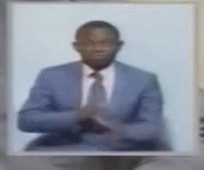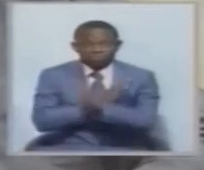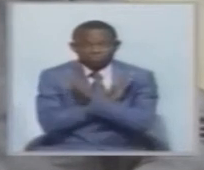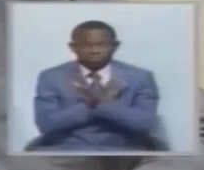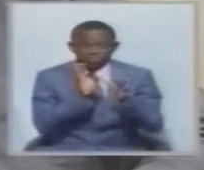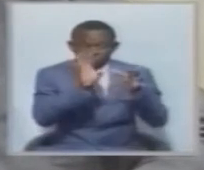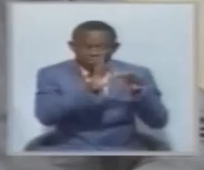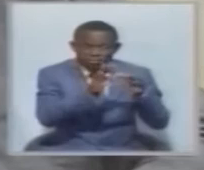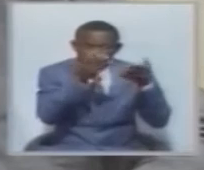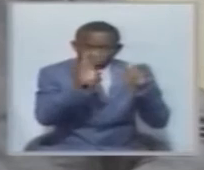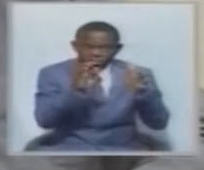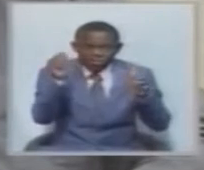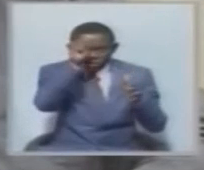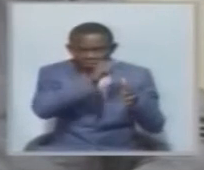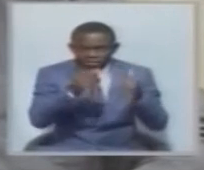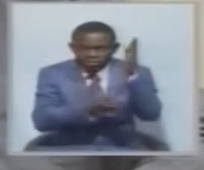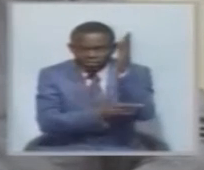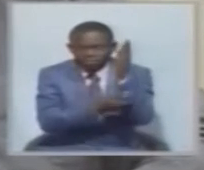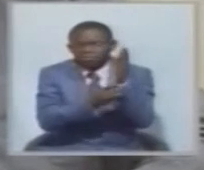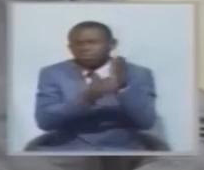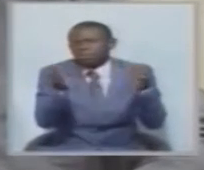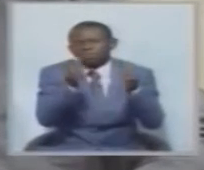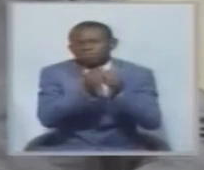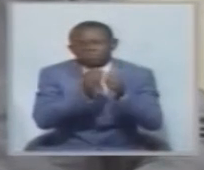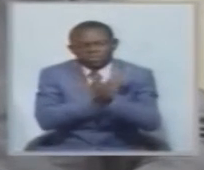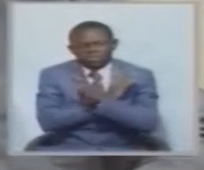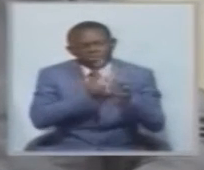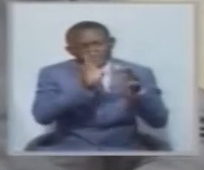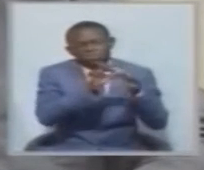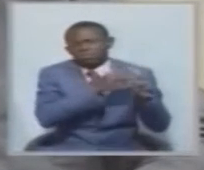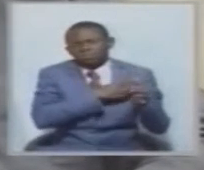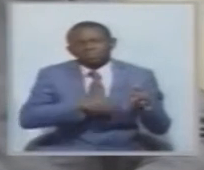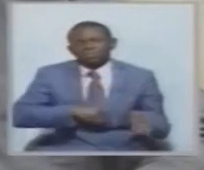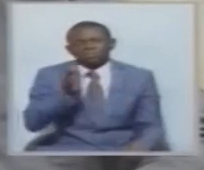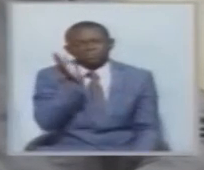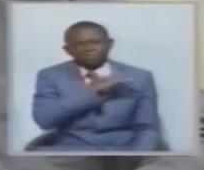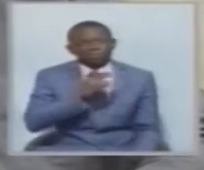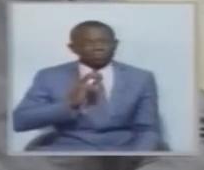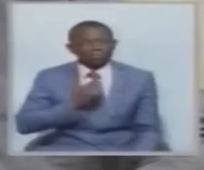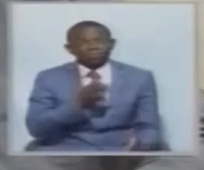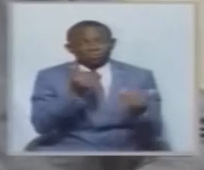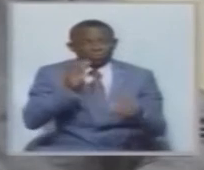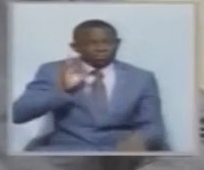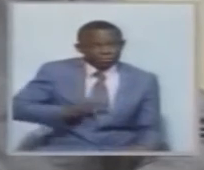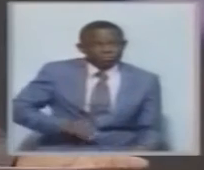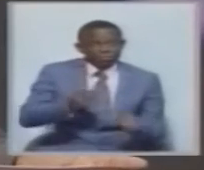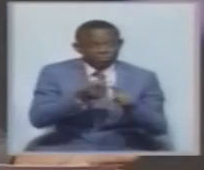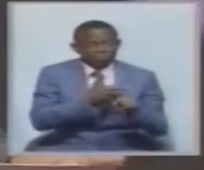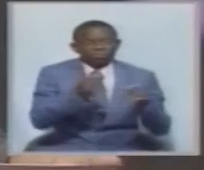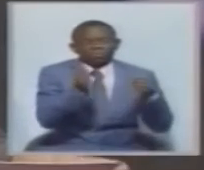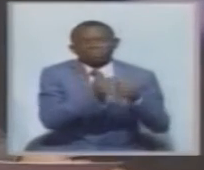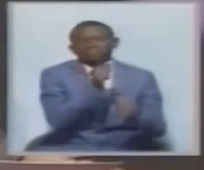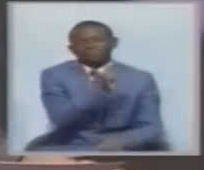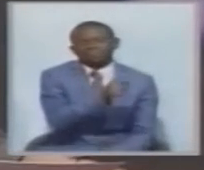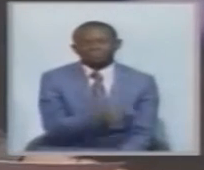trying to see how best we can benefit from this particular institution. I want to take you to the issue of loans. I know that